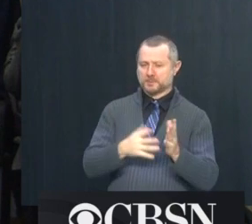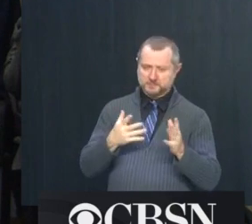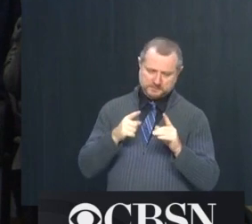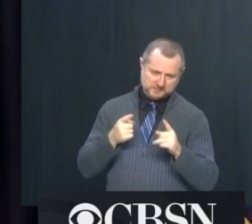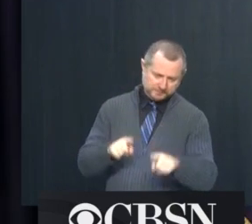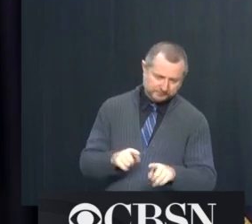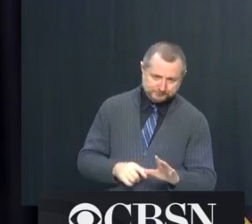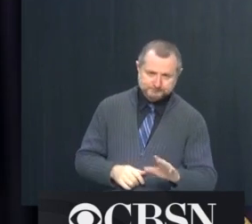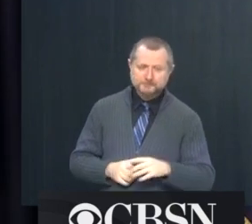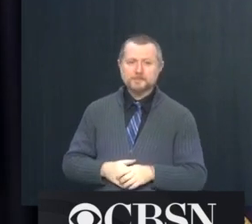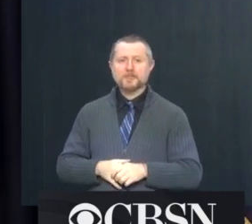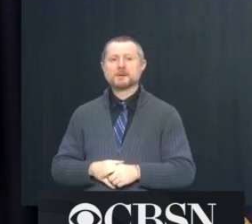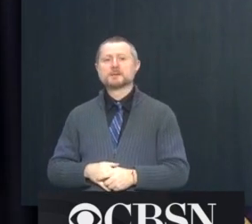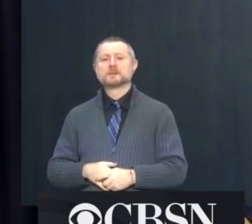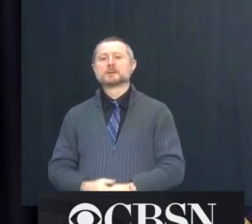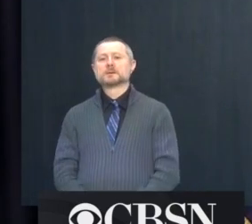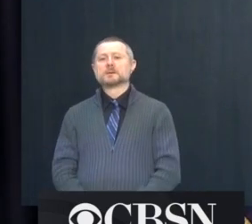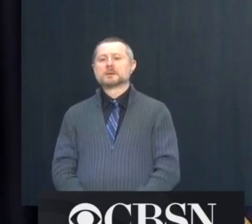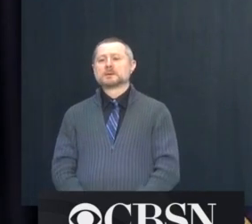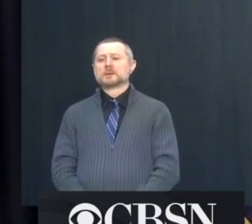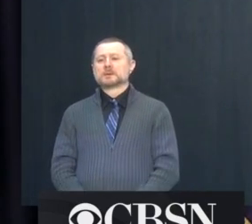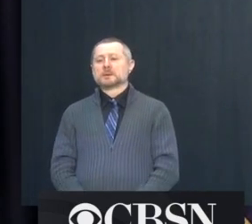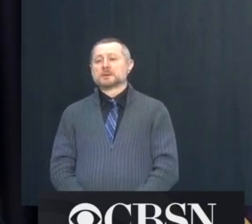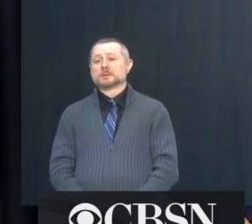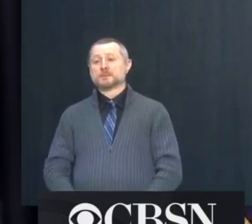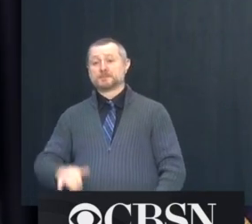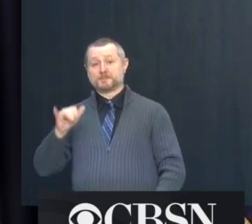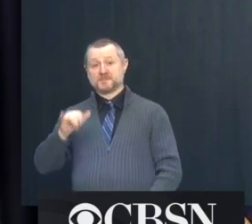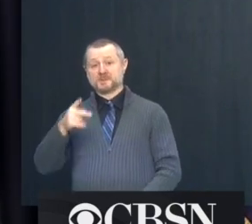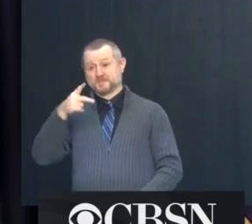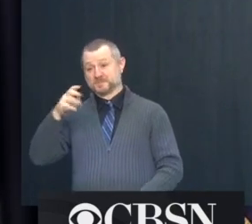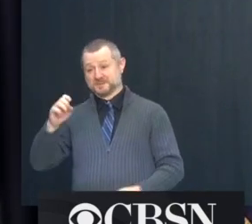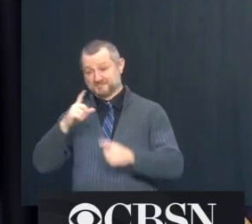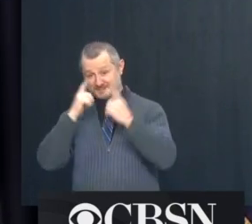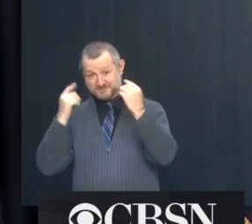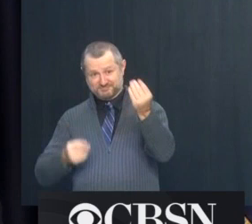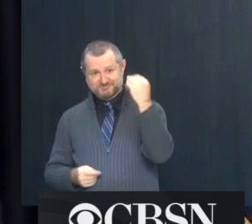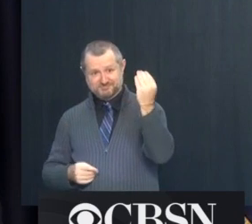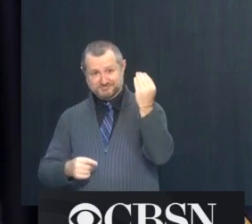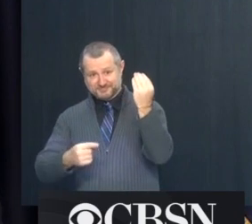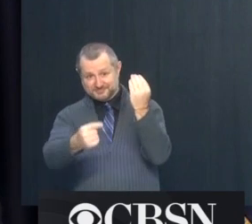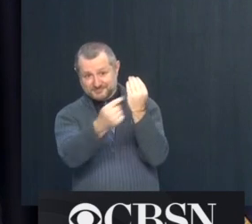learned. The PPE, these masks,